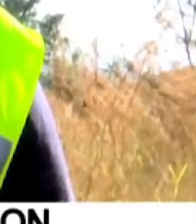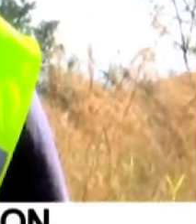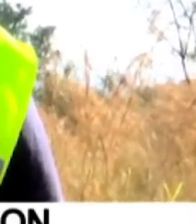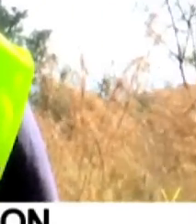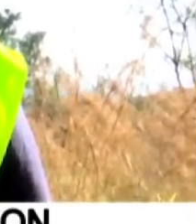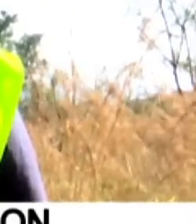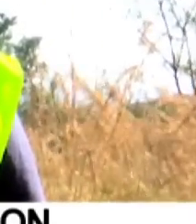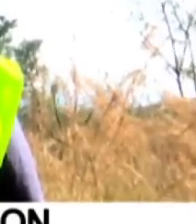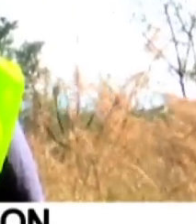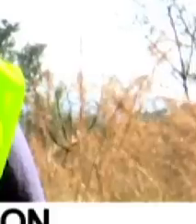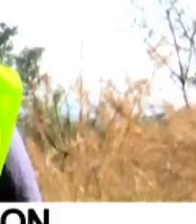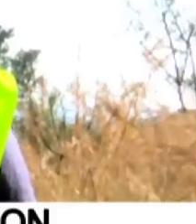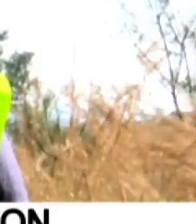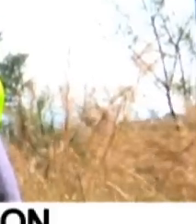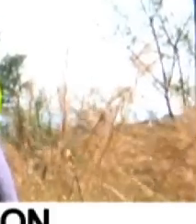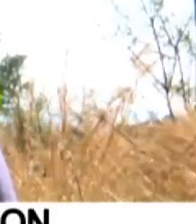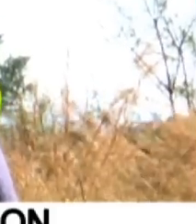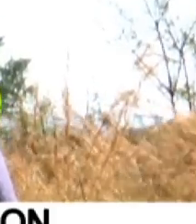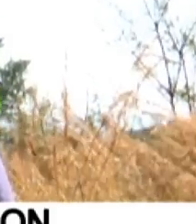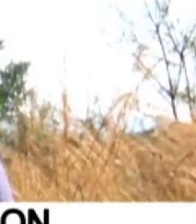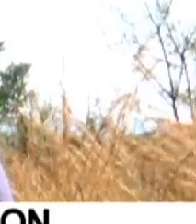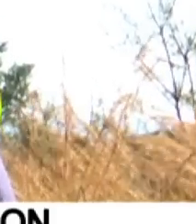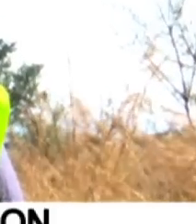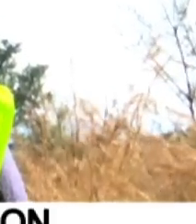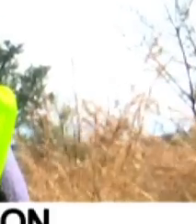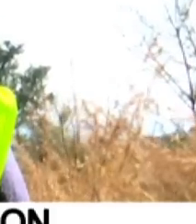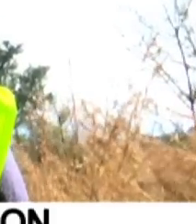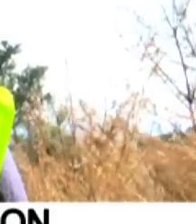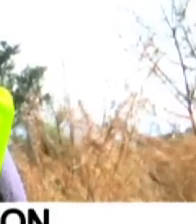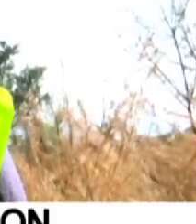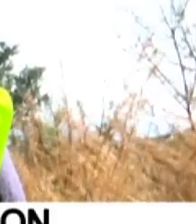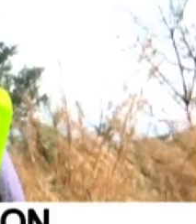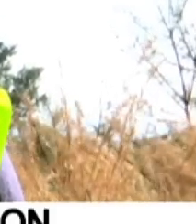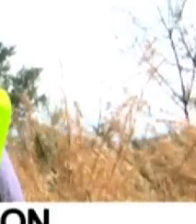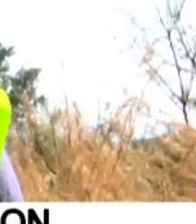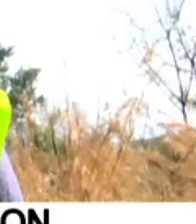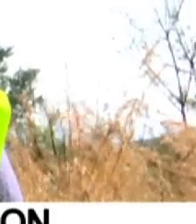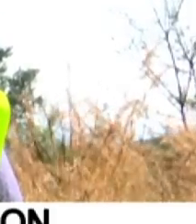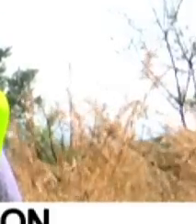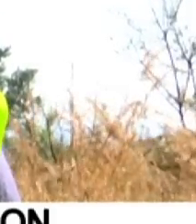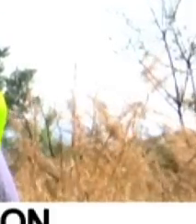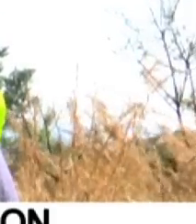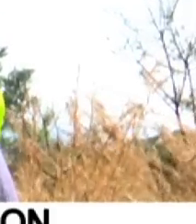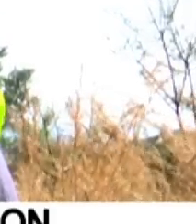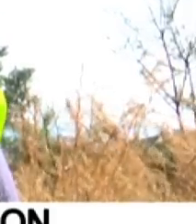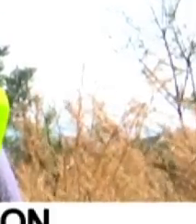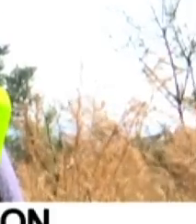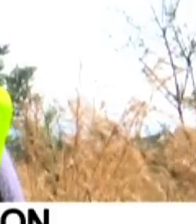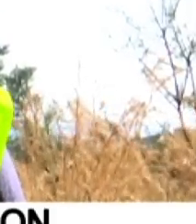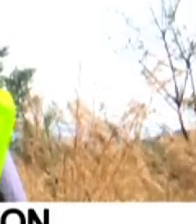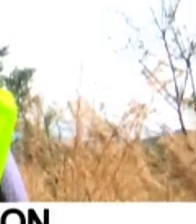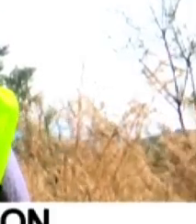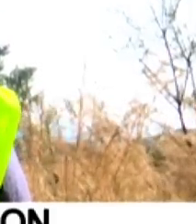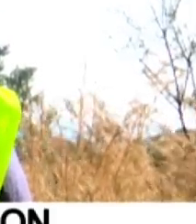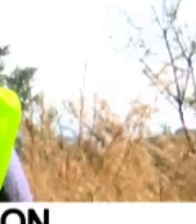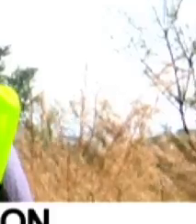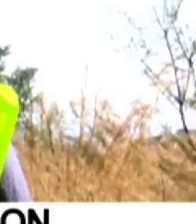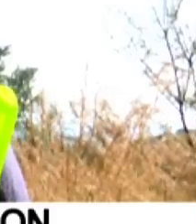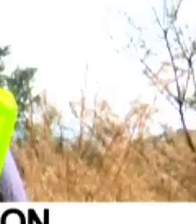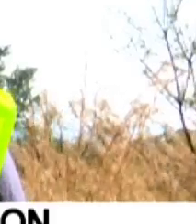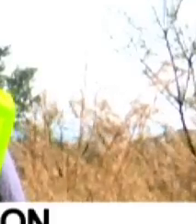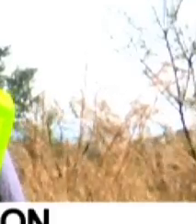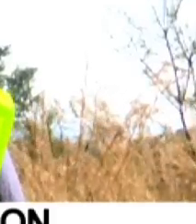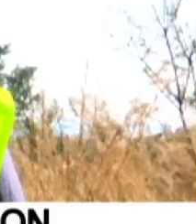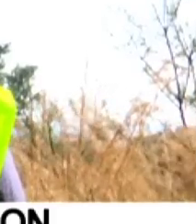us what actually transpired? I understand that the call was made at around 5 a.m. this morning. Good morning, Ofentse, and good